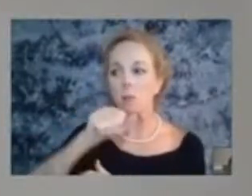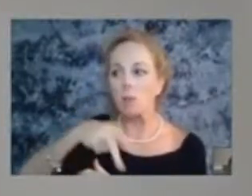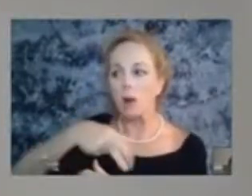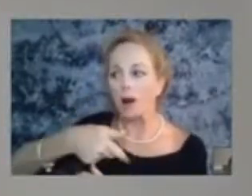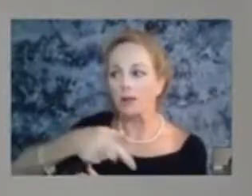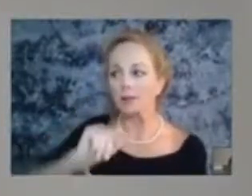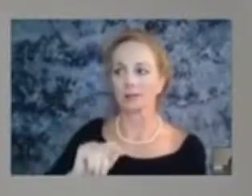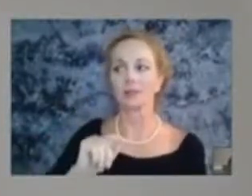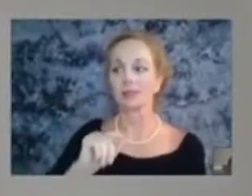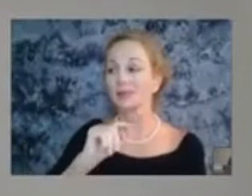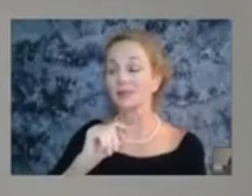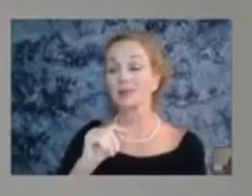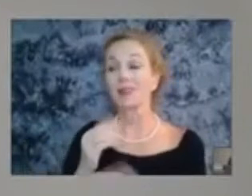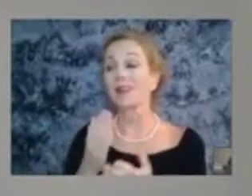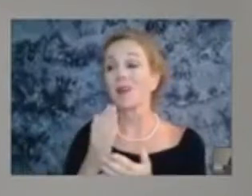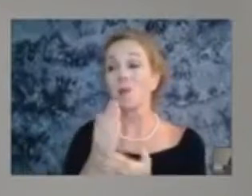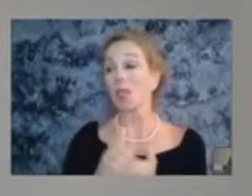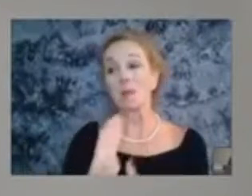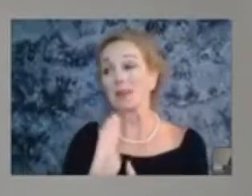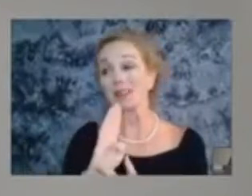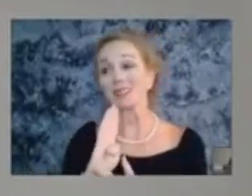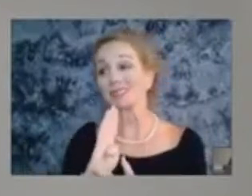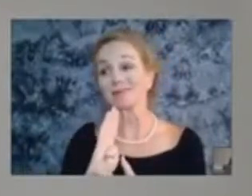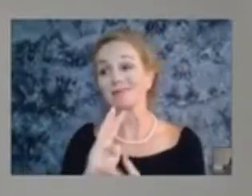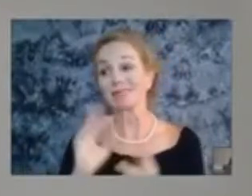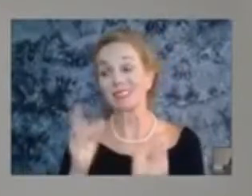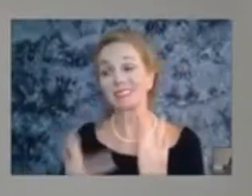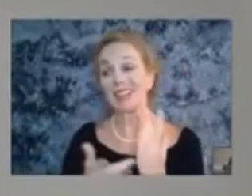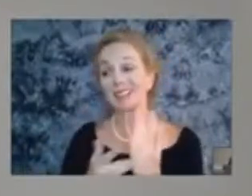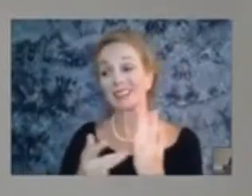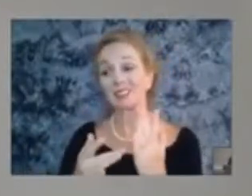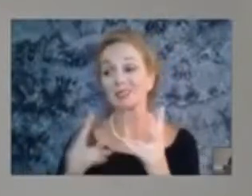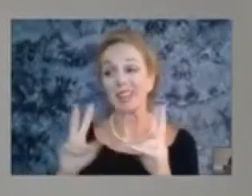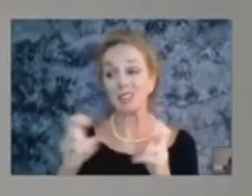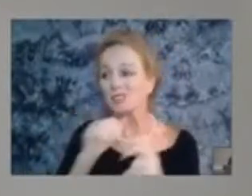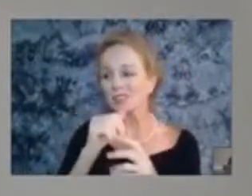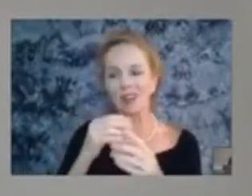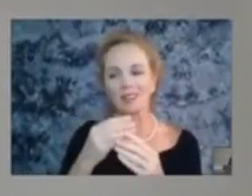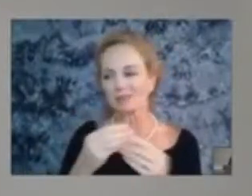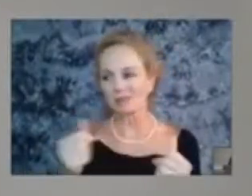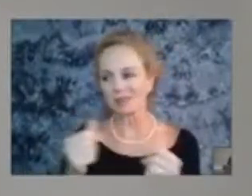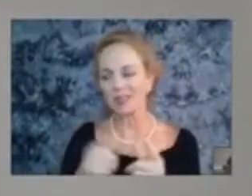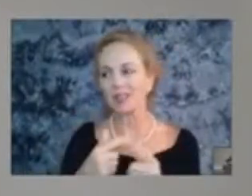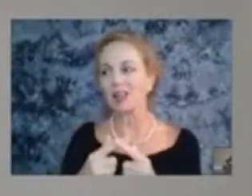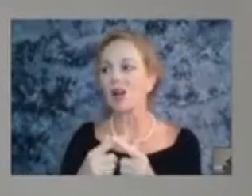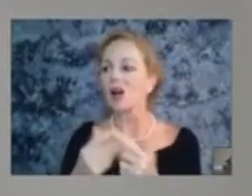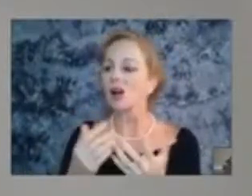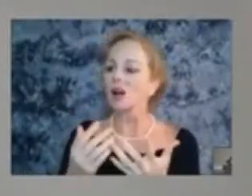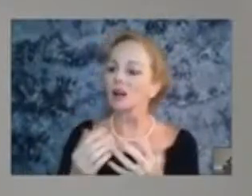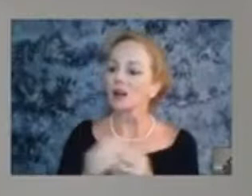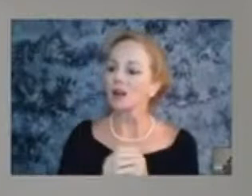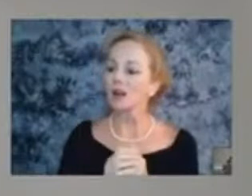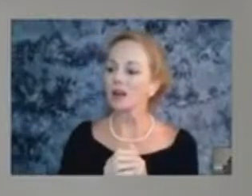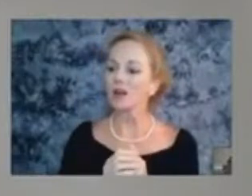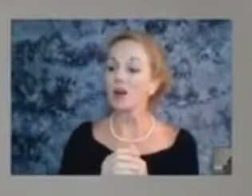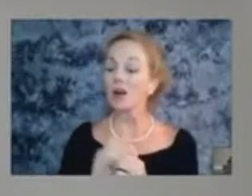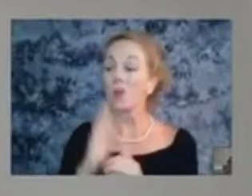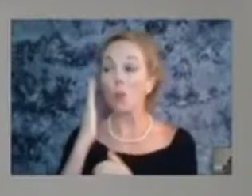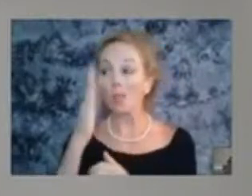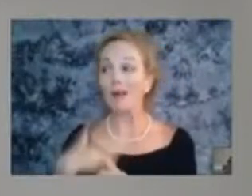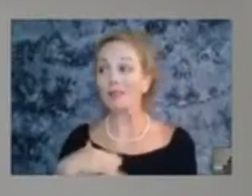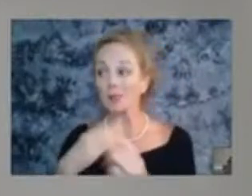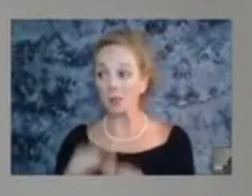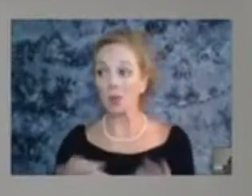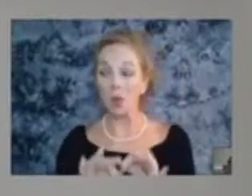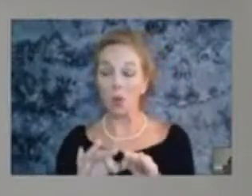B, right? We know that. And even though students will have an in-person experience that will be meaningful for 1 week out of every 3, that